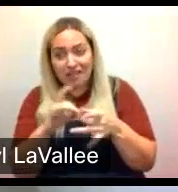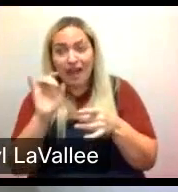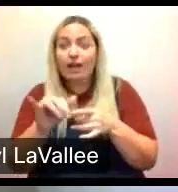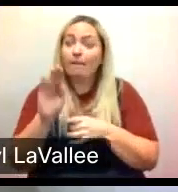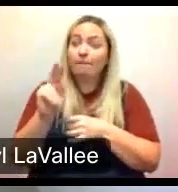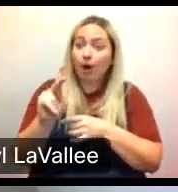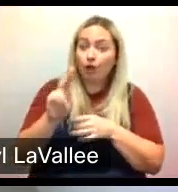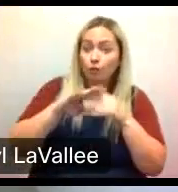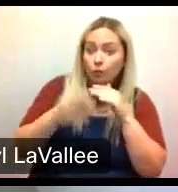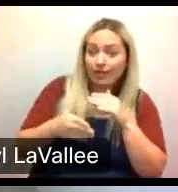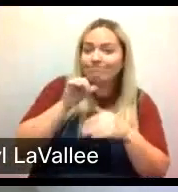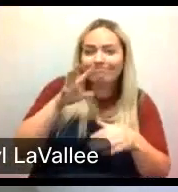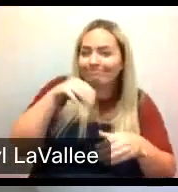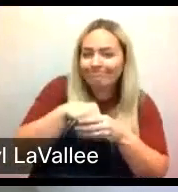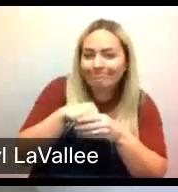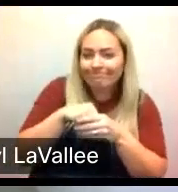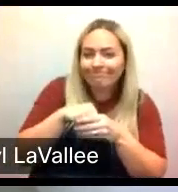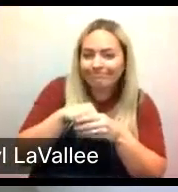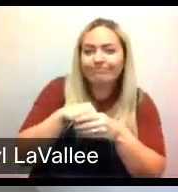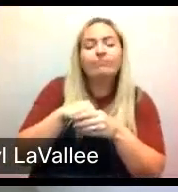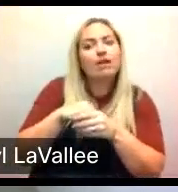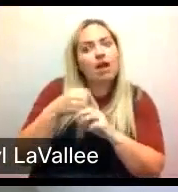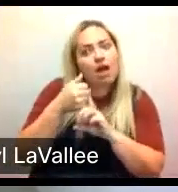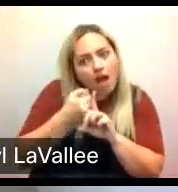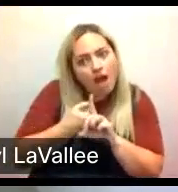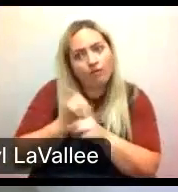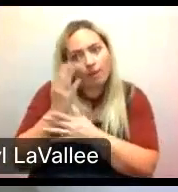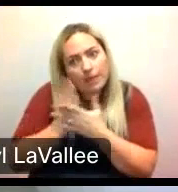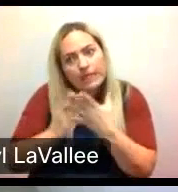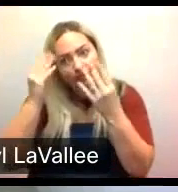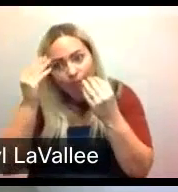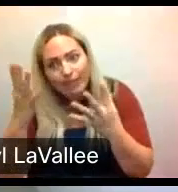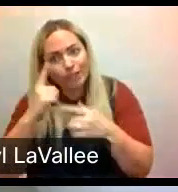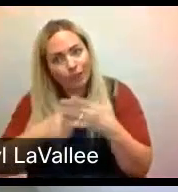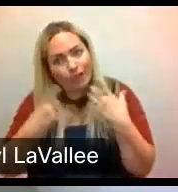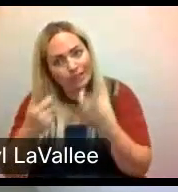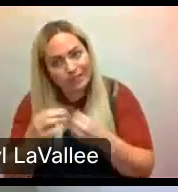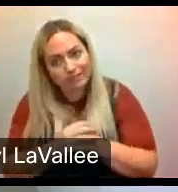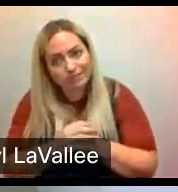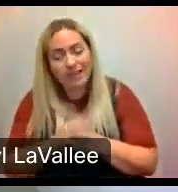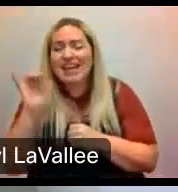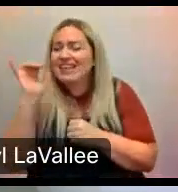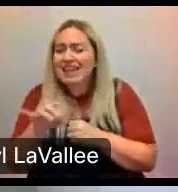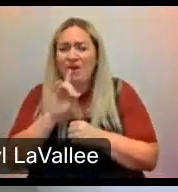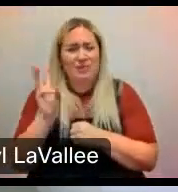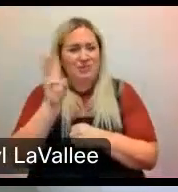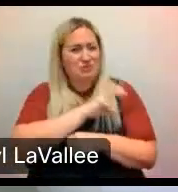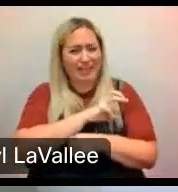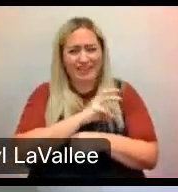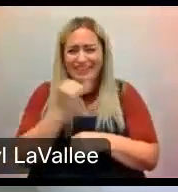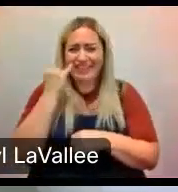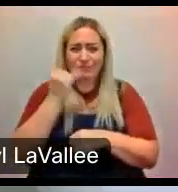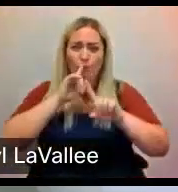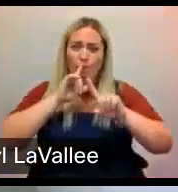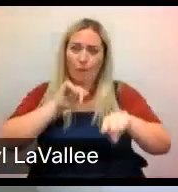weekend does not include every single piece of information about what he did. That would be very strange if Mark